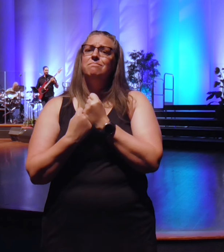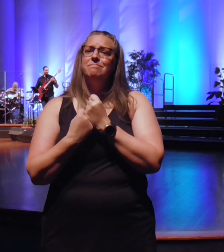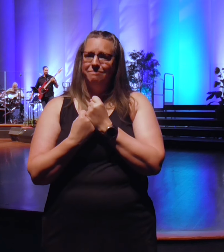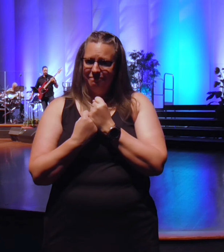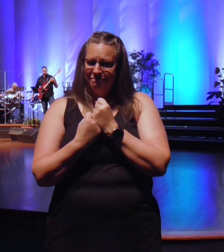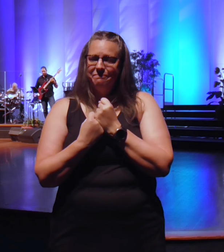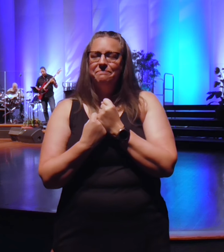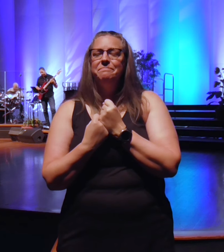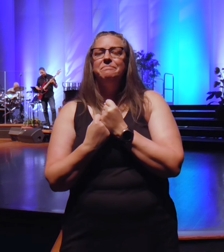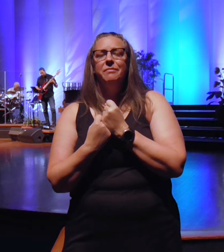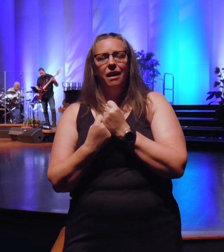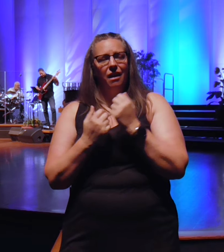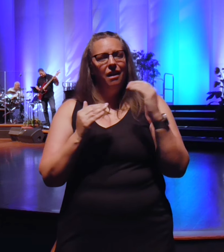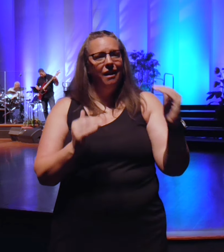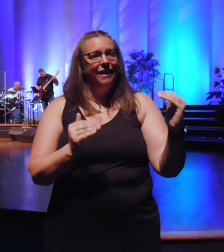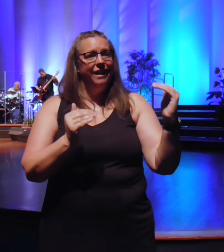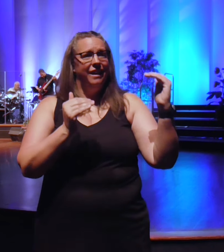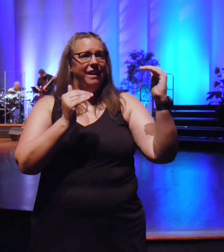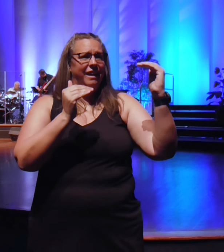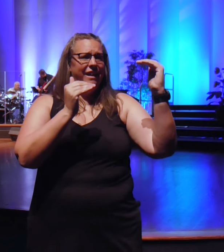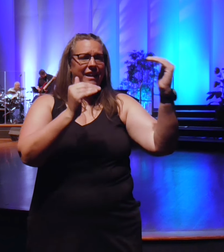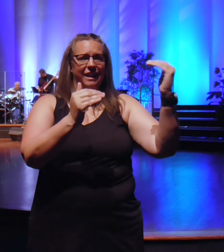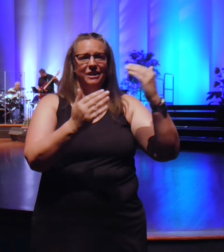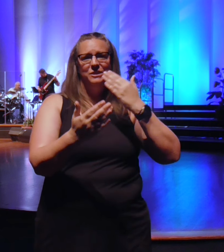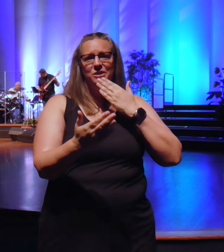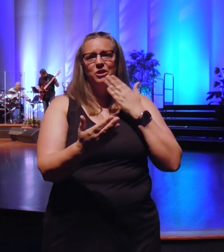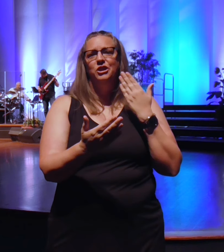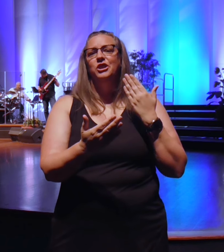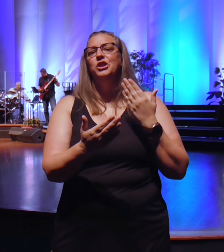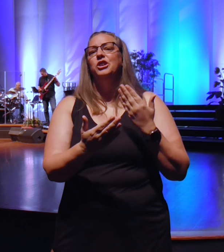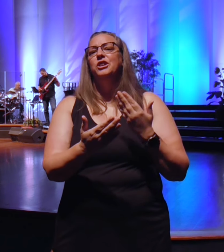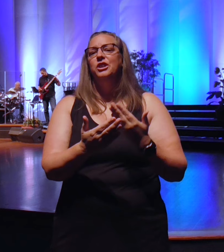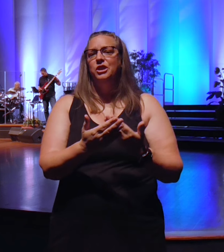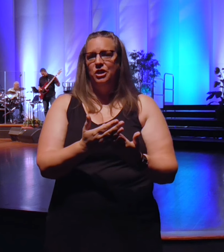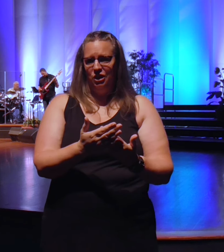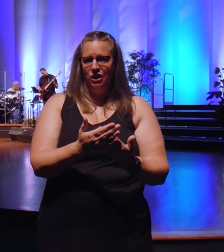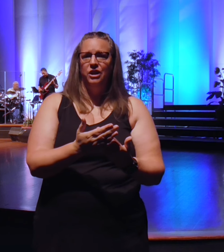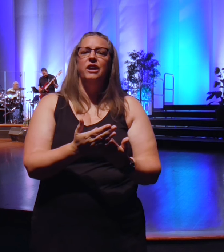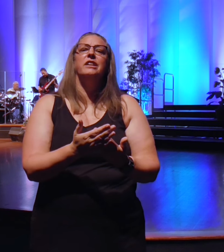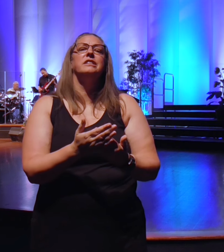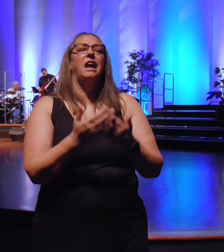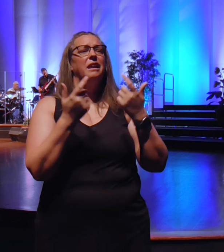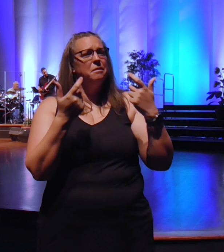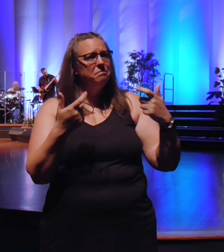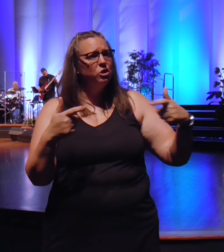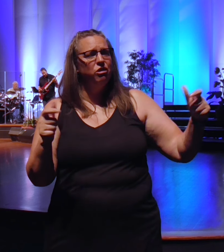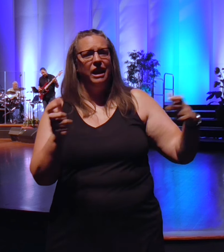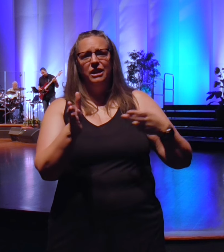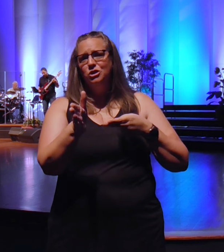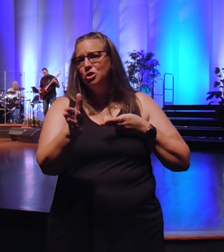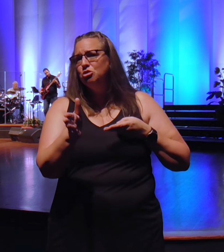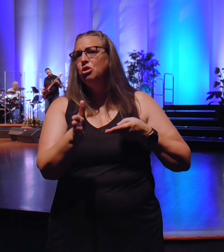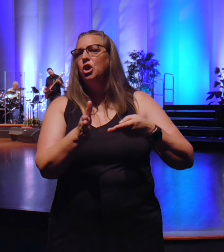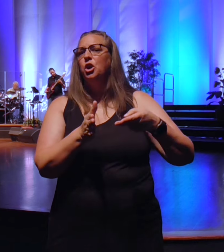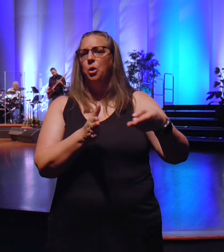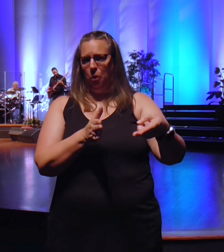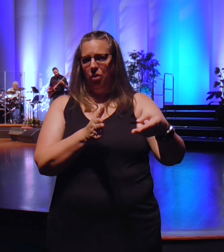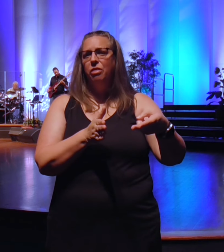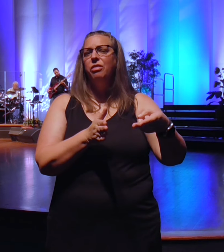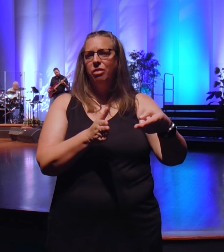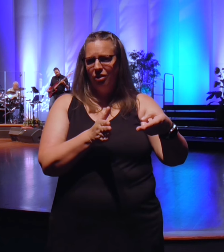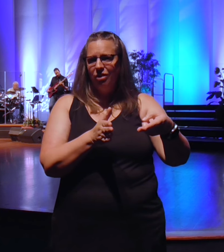for a higher good and a greater truth,